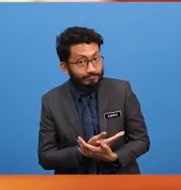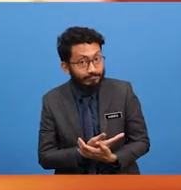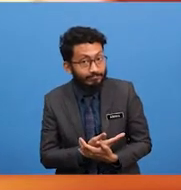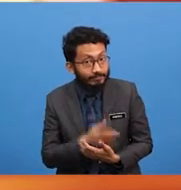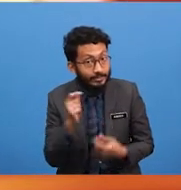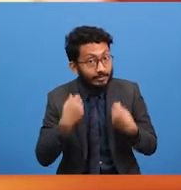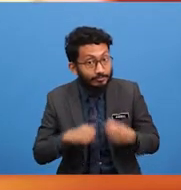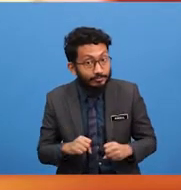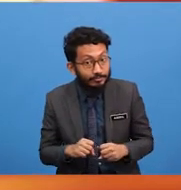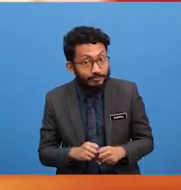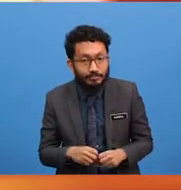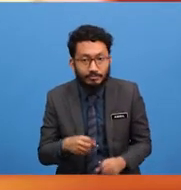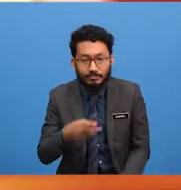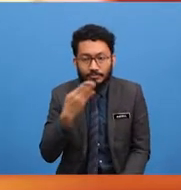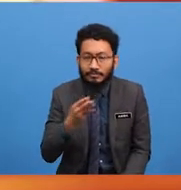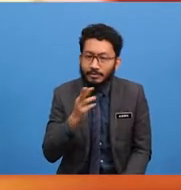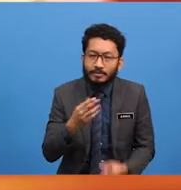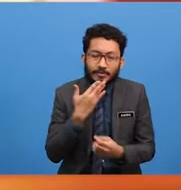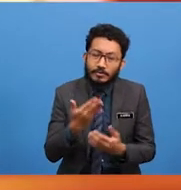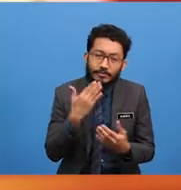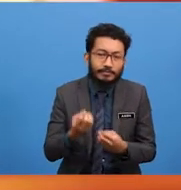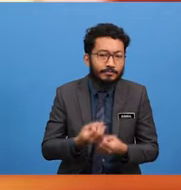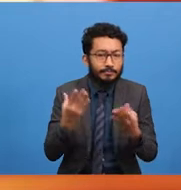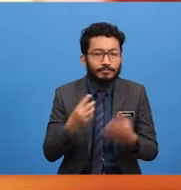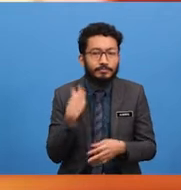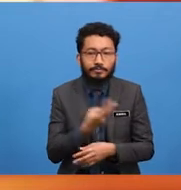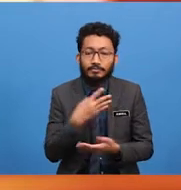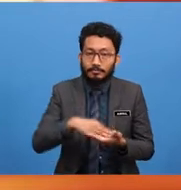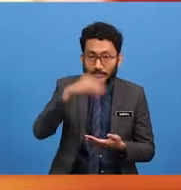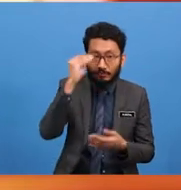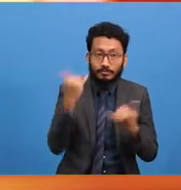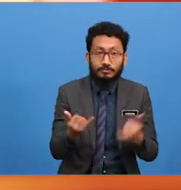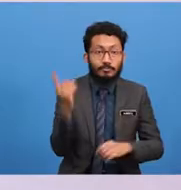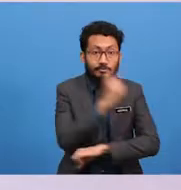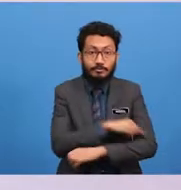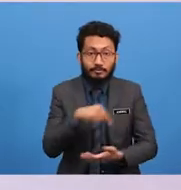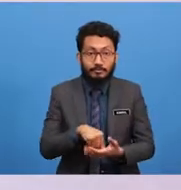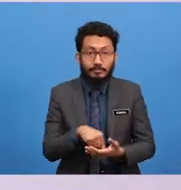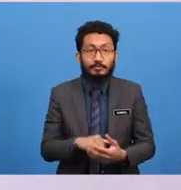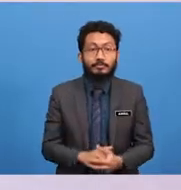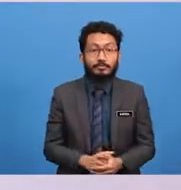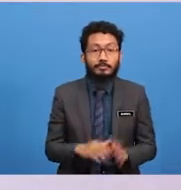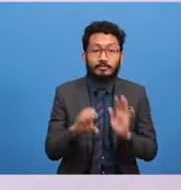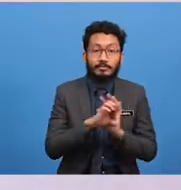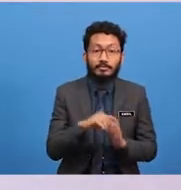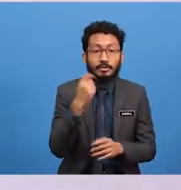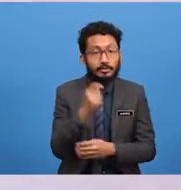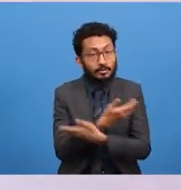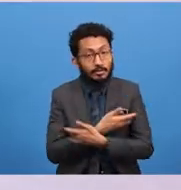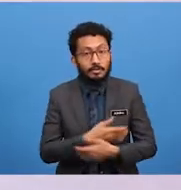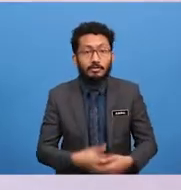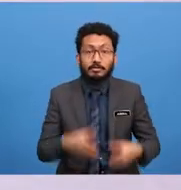There are so many clothes that we have learned today, such as t-shirts,